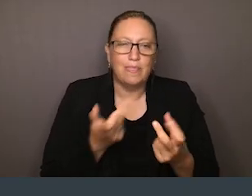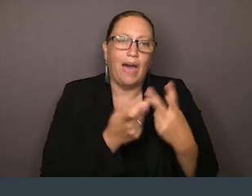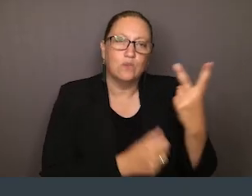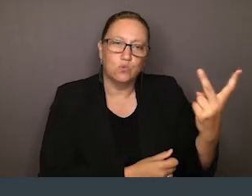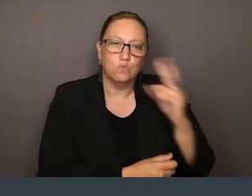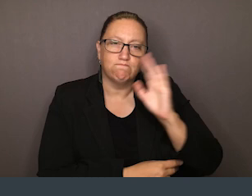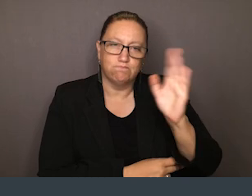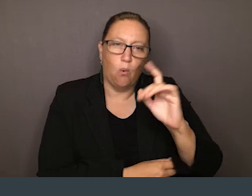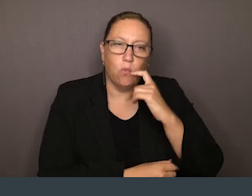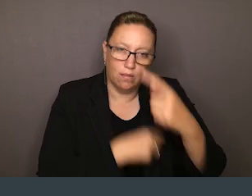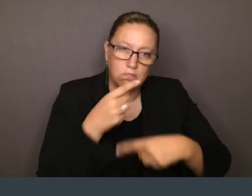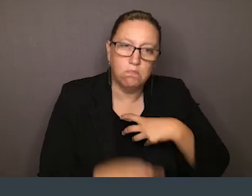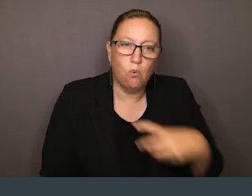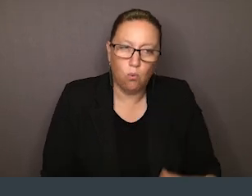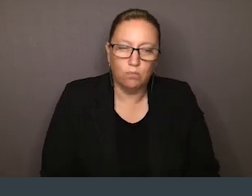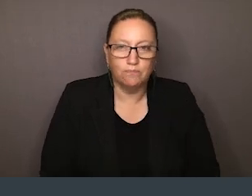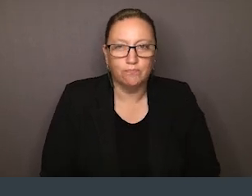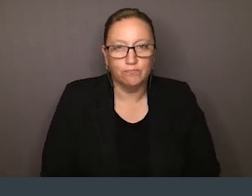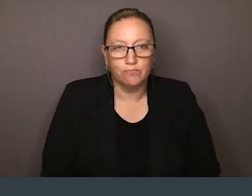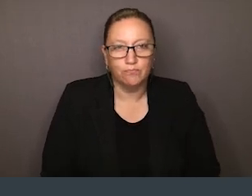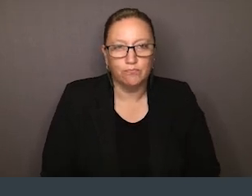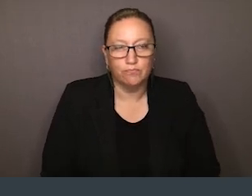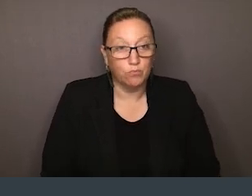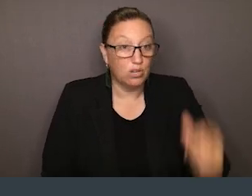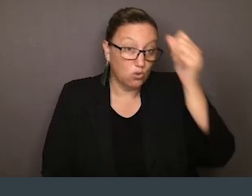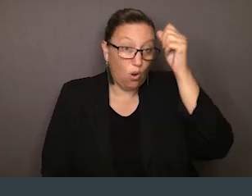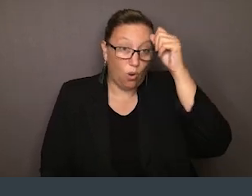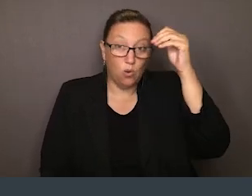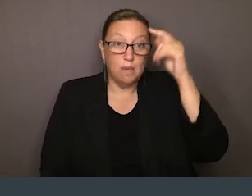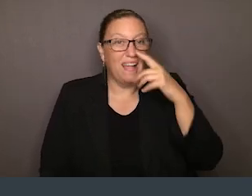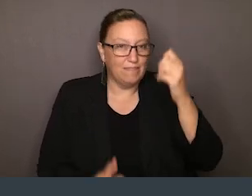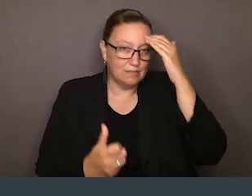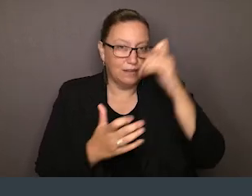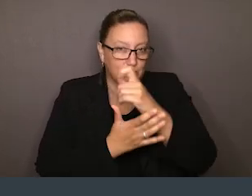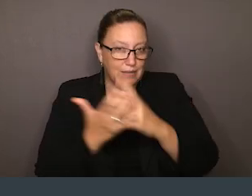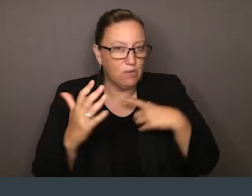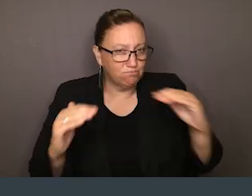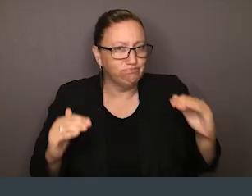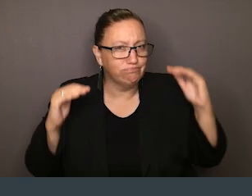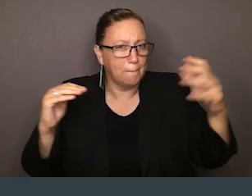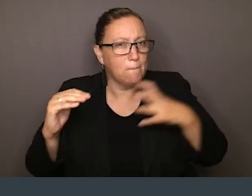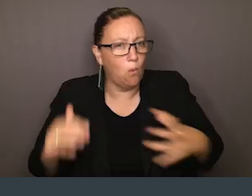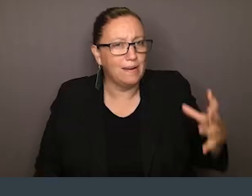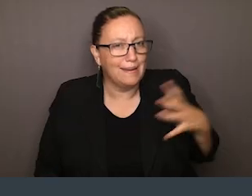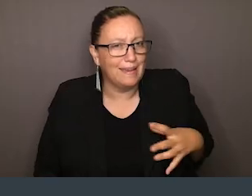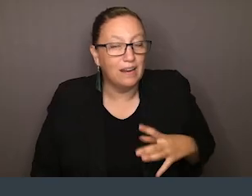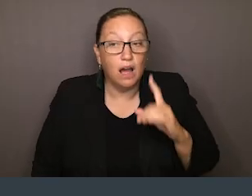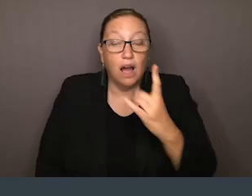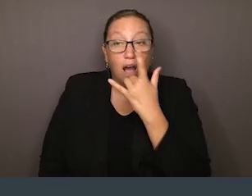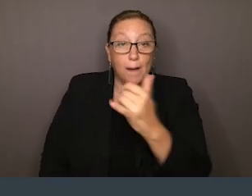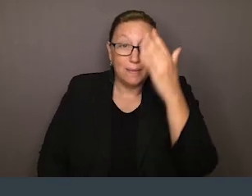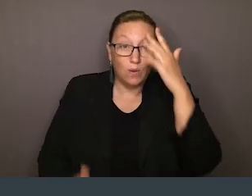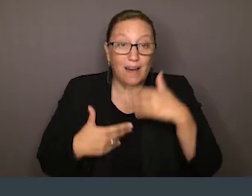this higher level of need, people with intellectual disability face significant barriers within mental health